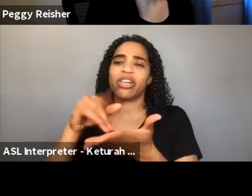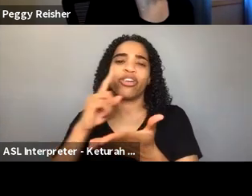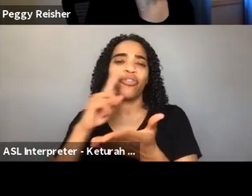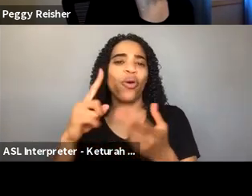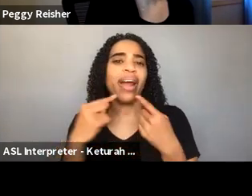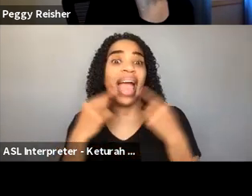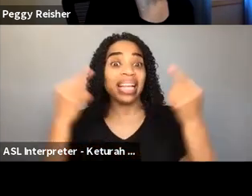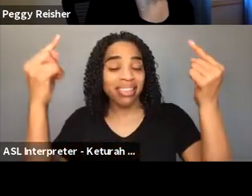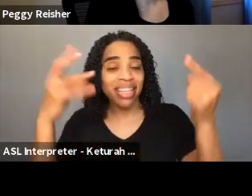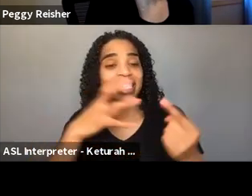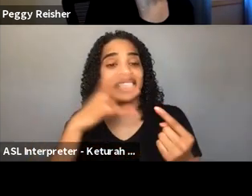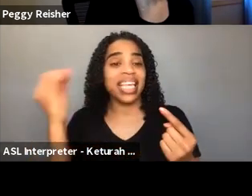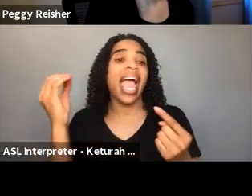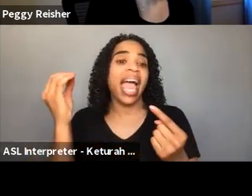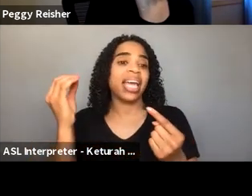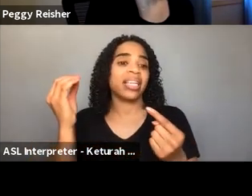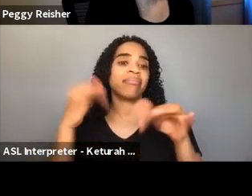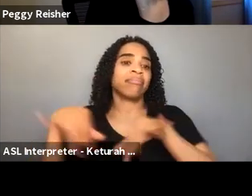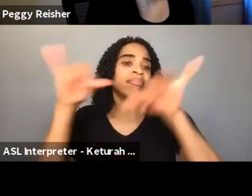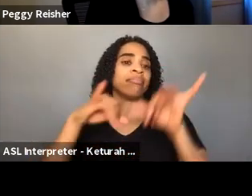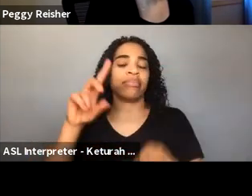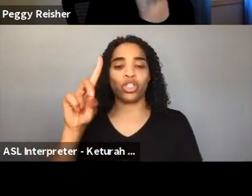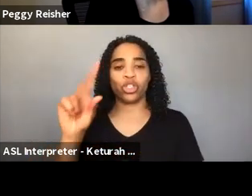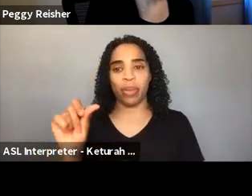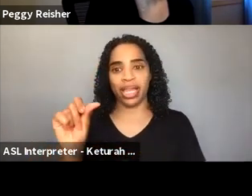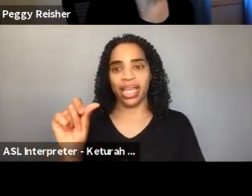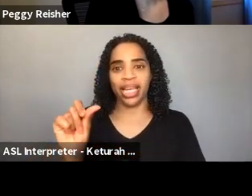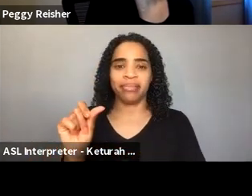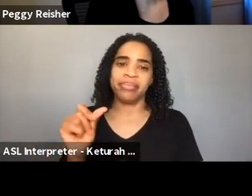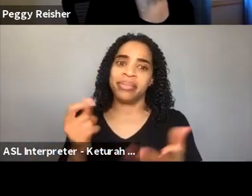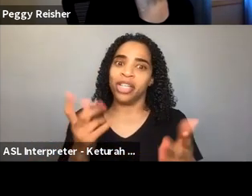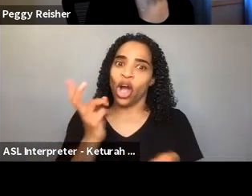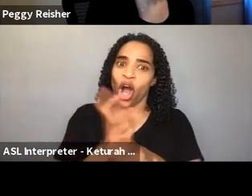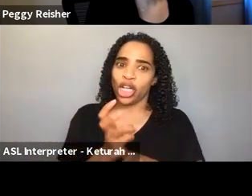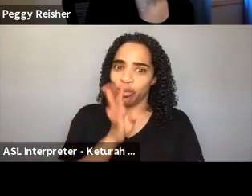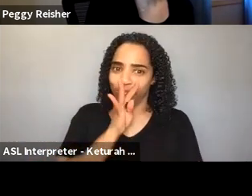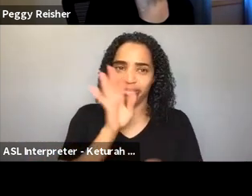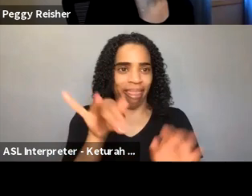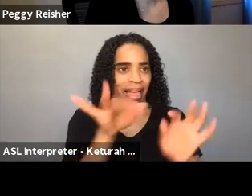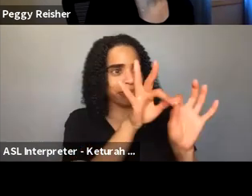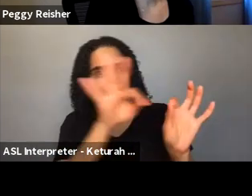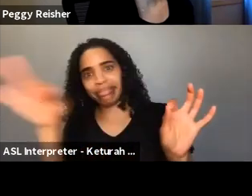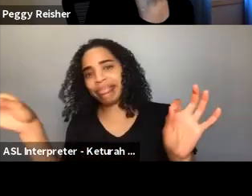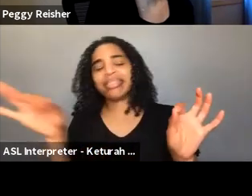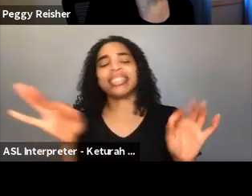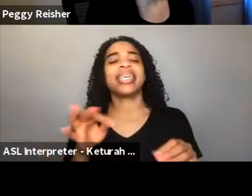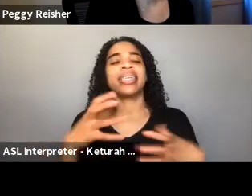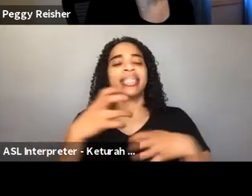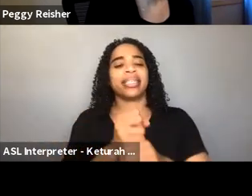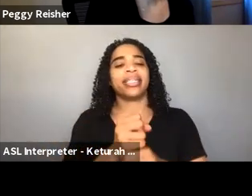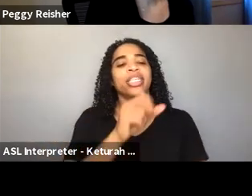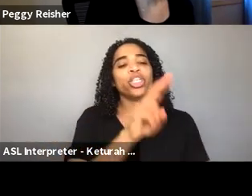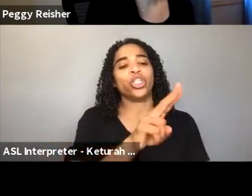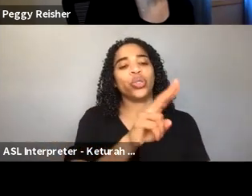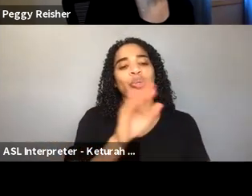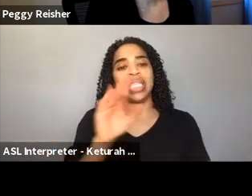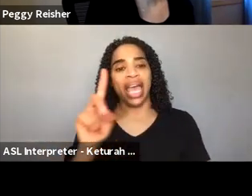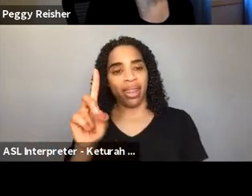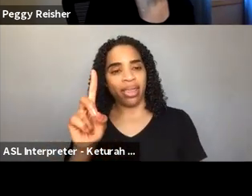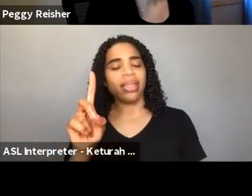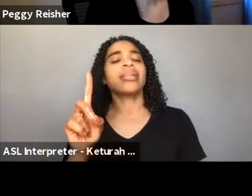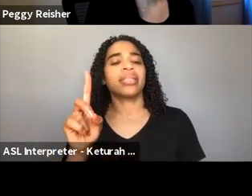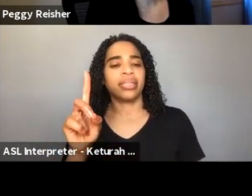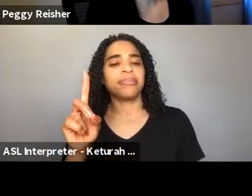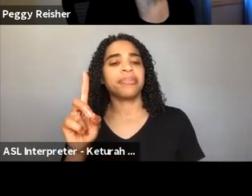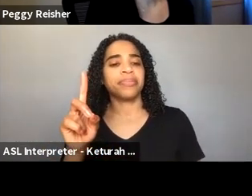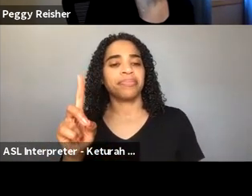Disabilities. Not something you want to have to say 3 times real fast, but our acronym is USED, which is